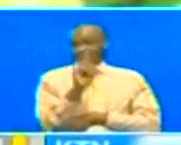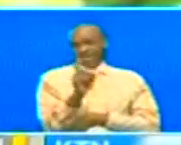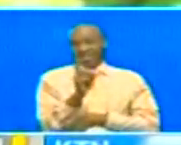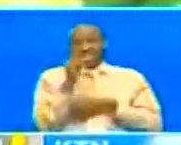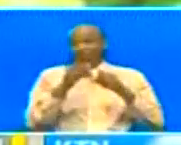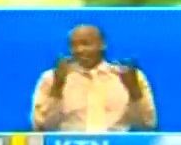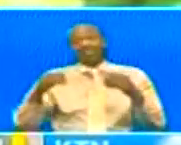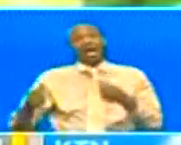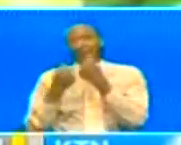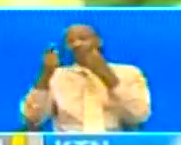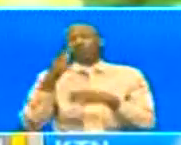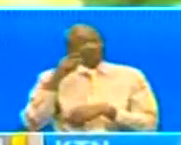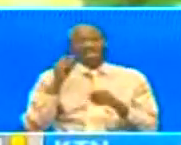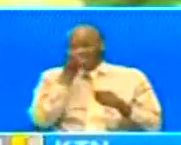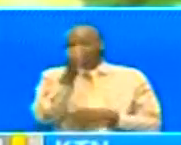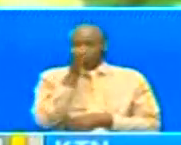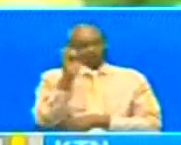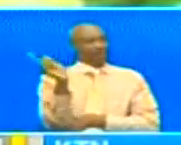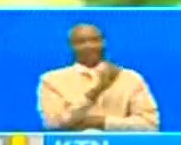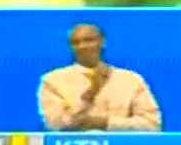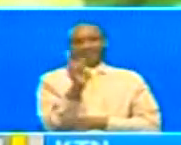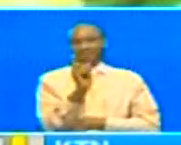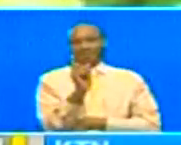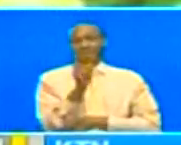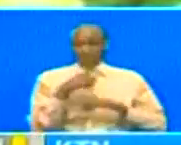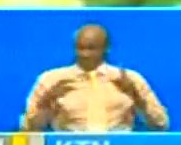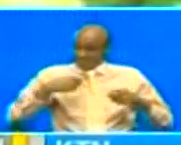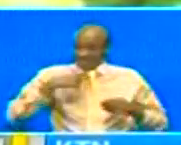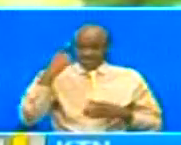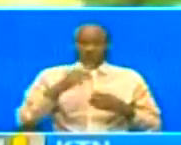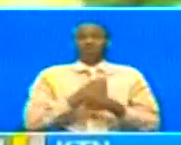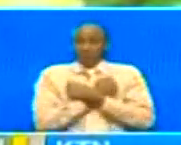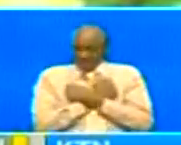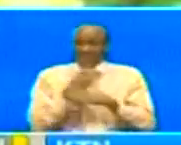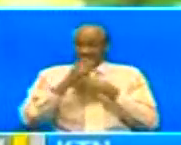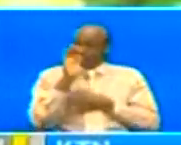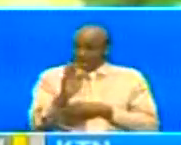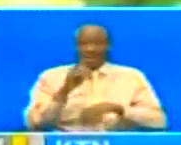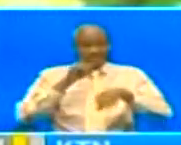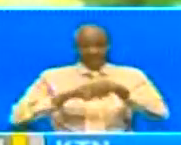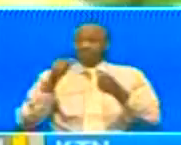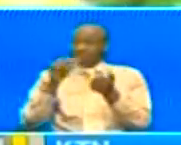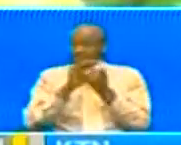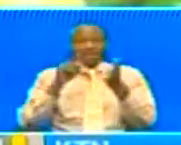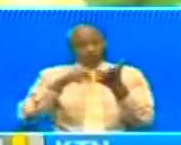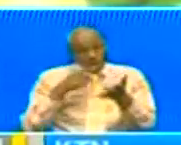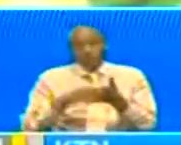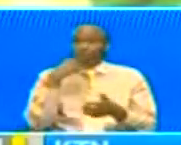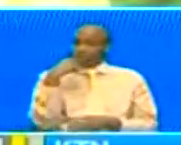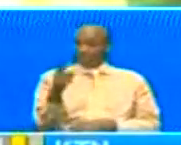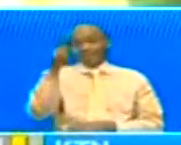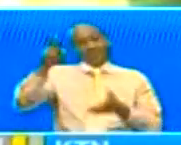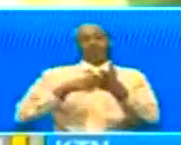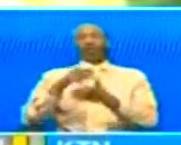are happening and you close your eyes to them. Patriotism for me is loving your country, that when something is wrong, you're ready to scream and